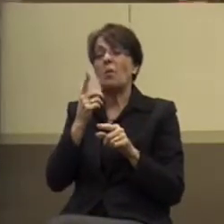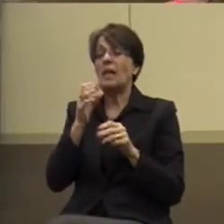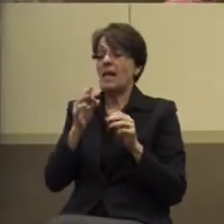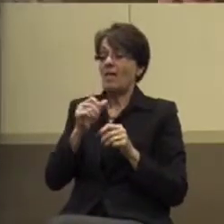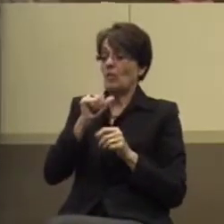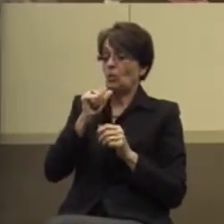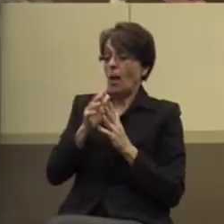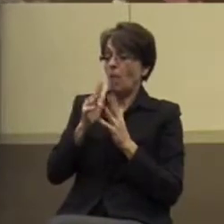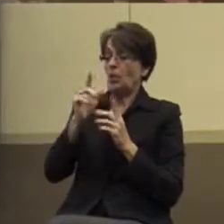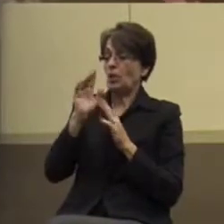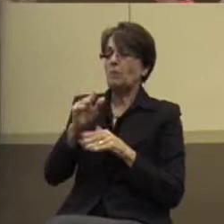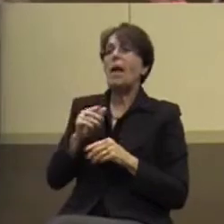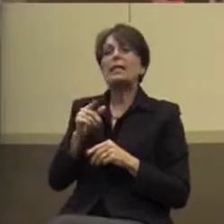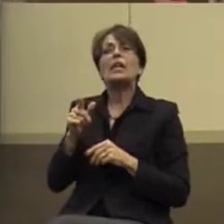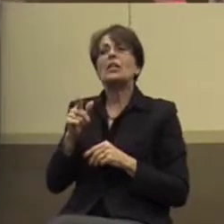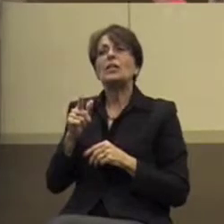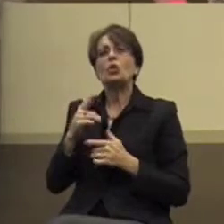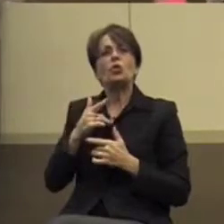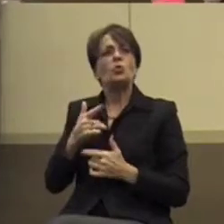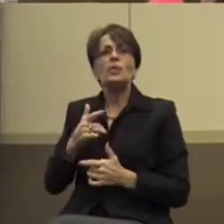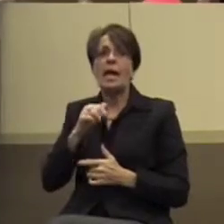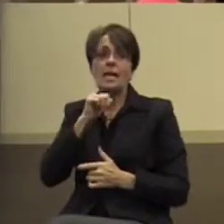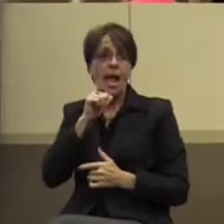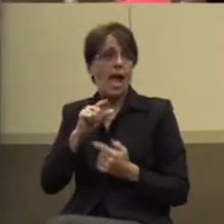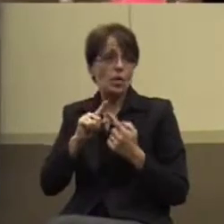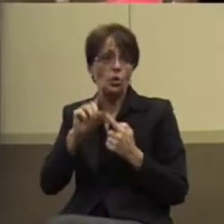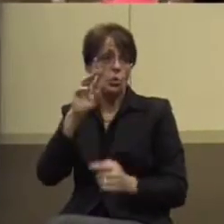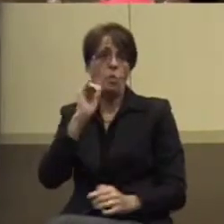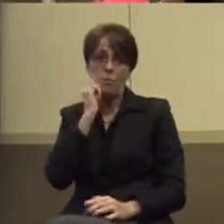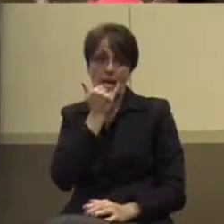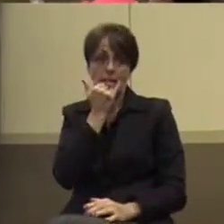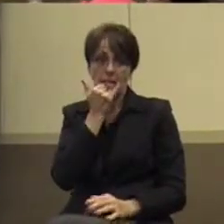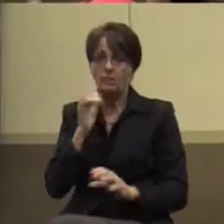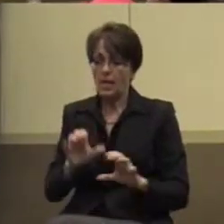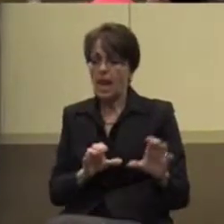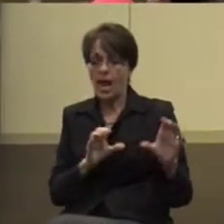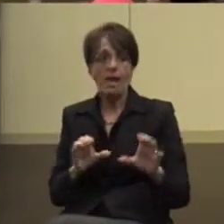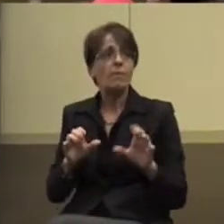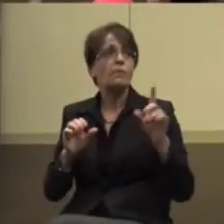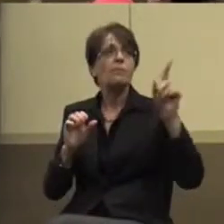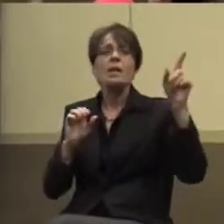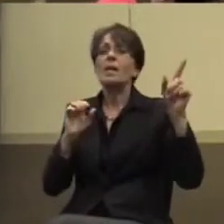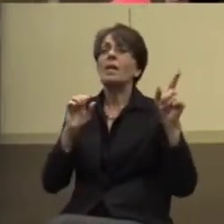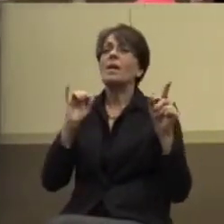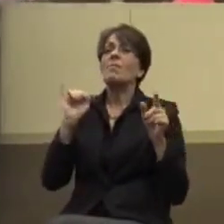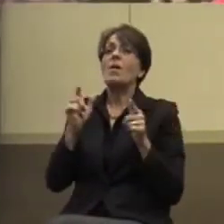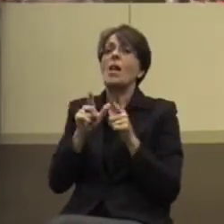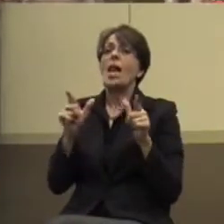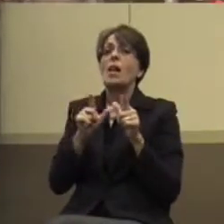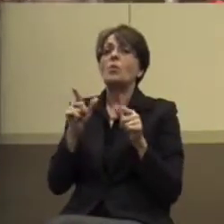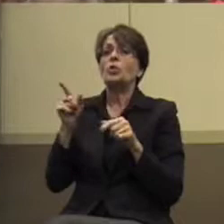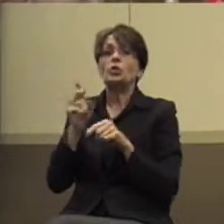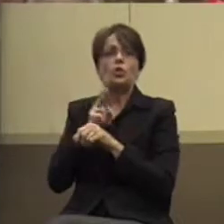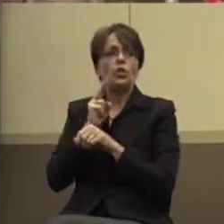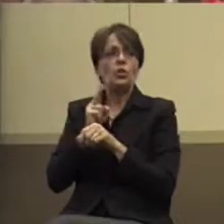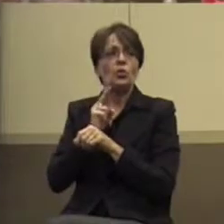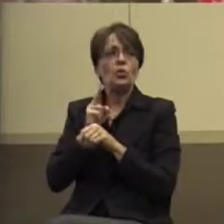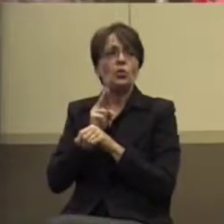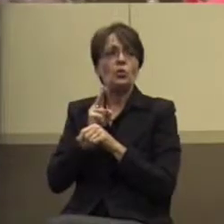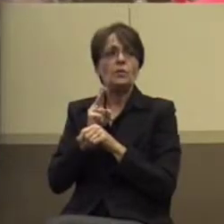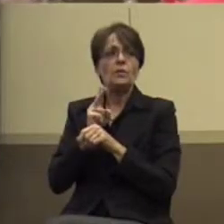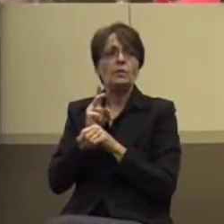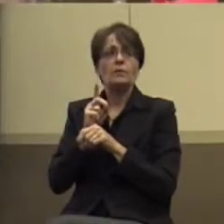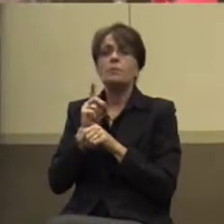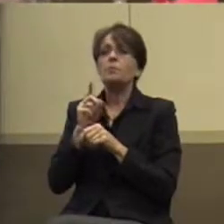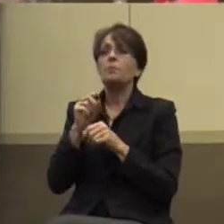expected of you to then not misbehave. Mm-hmm. Yeah. The language that she was using that they said, was that